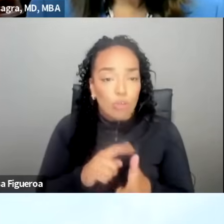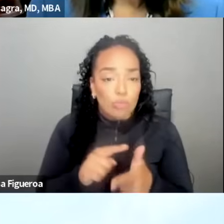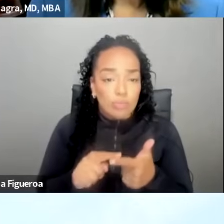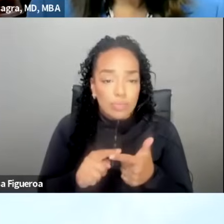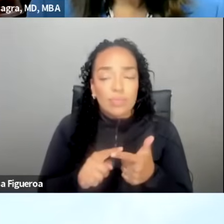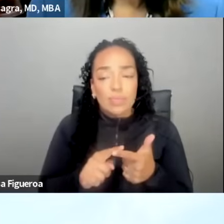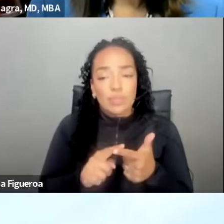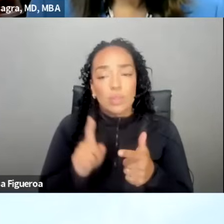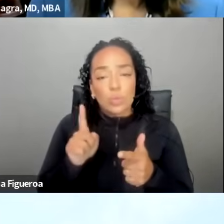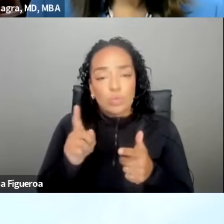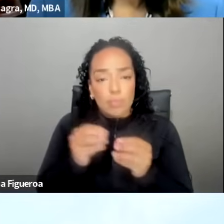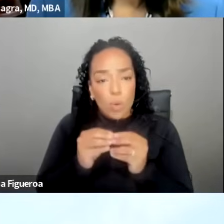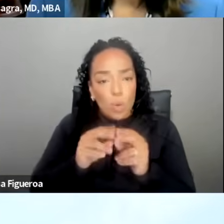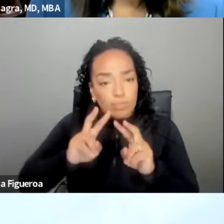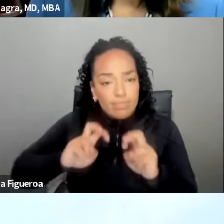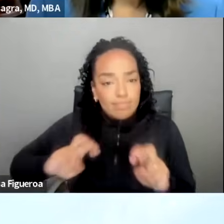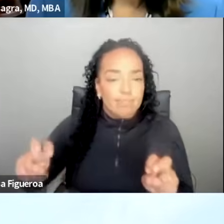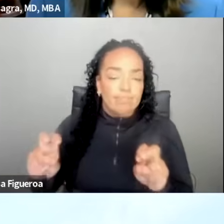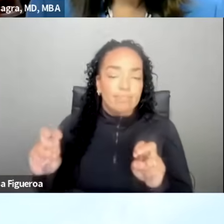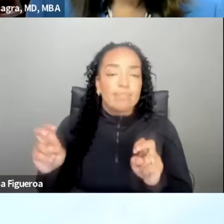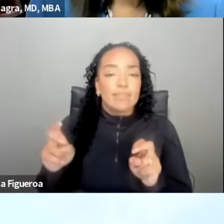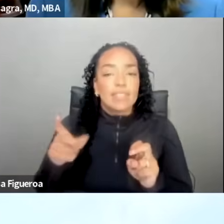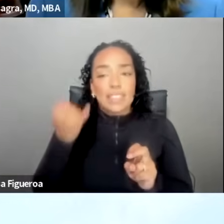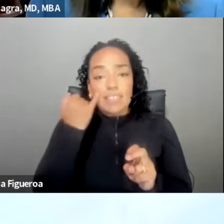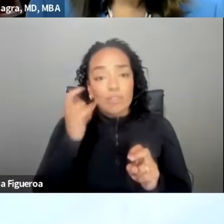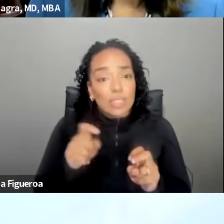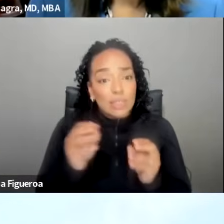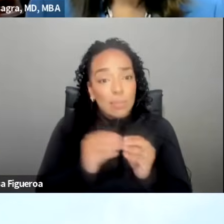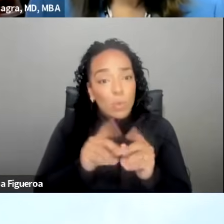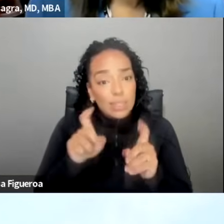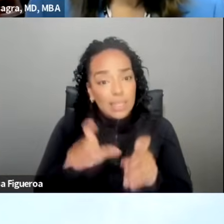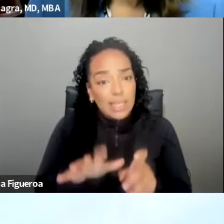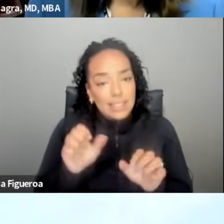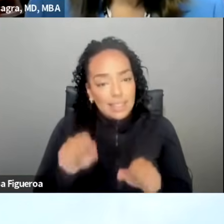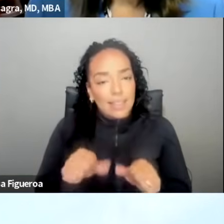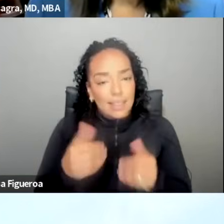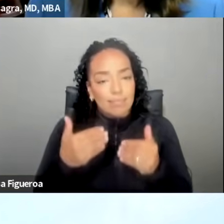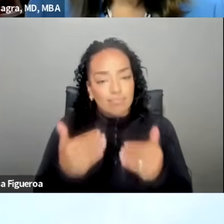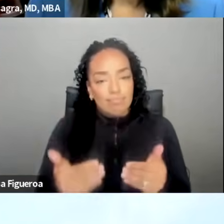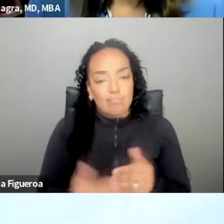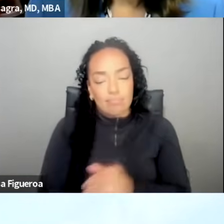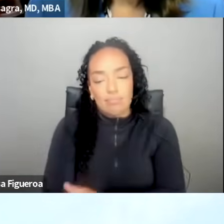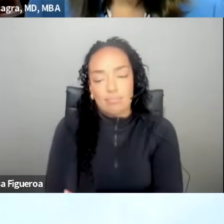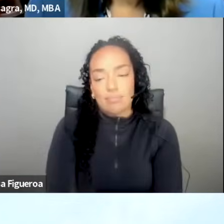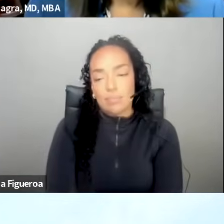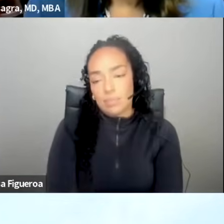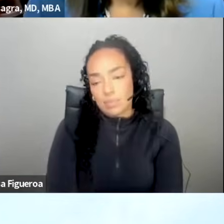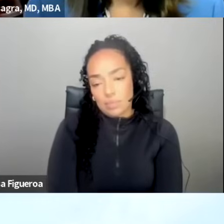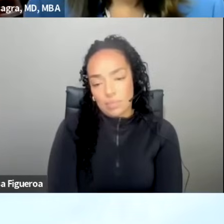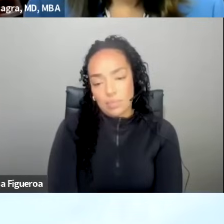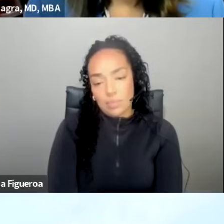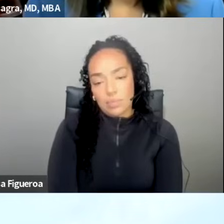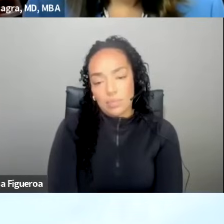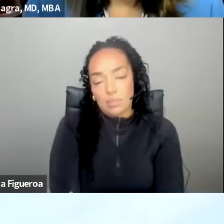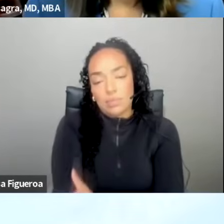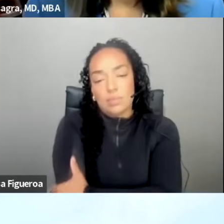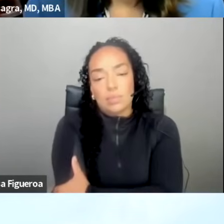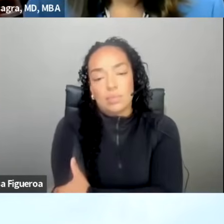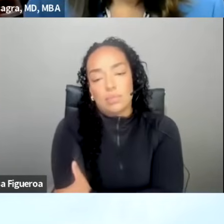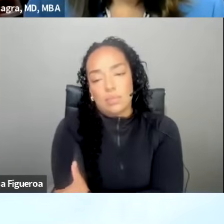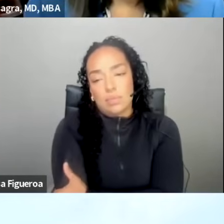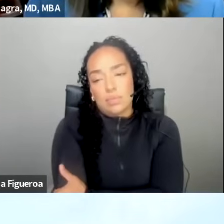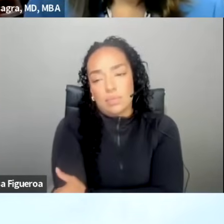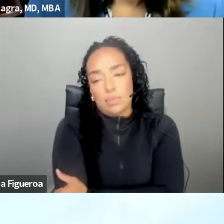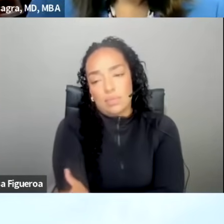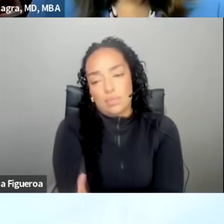and conduct any necessary testing. Thank you very much. Thank you, Dr. Sifford. I'm going to go back